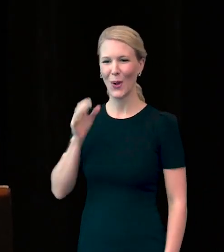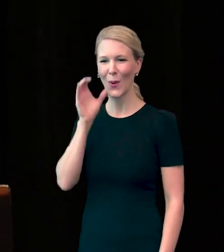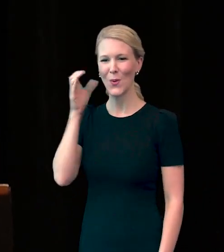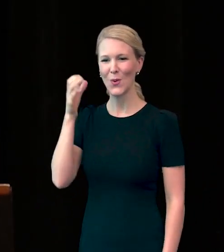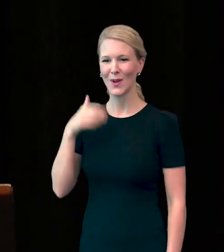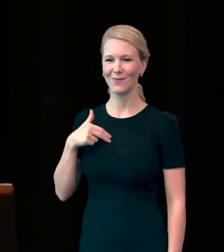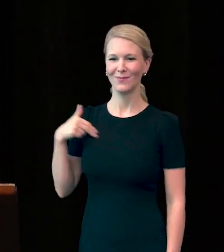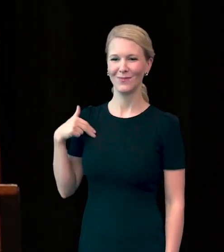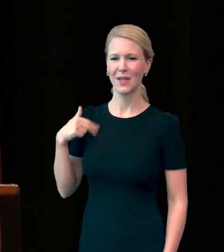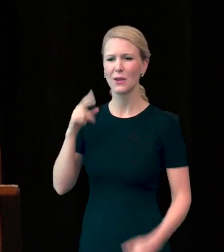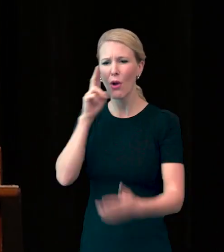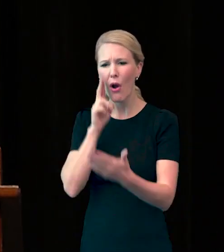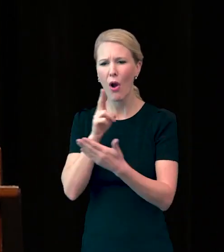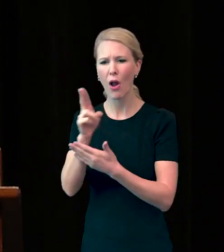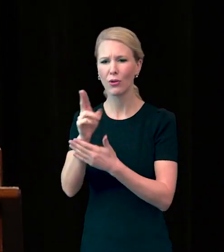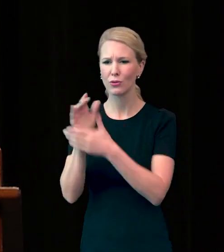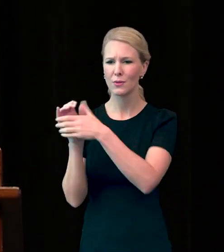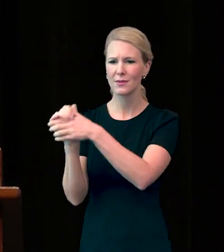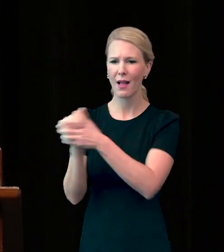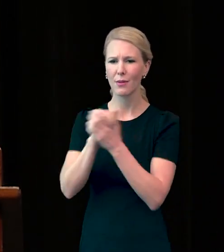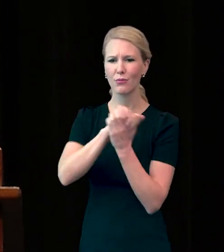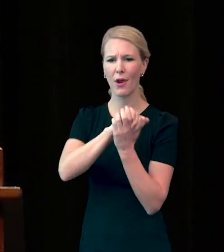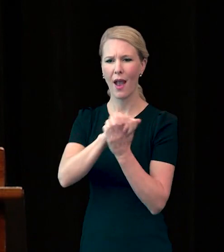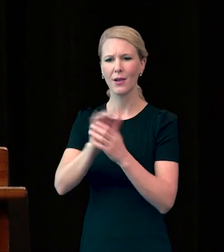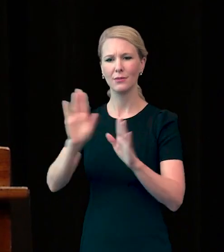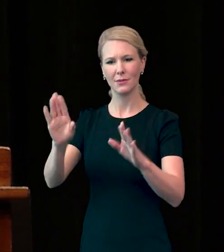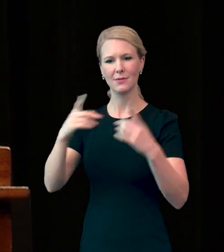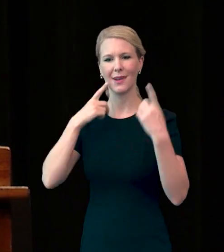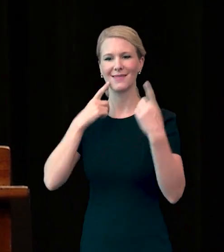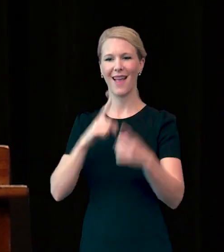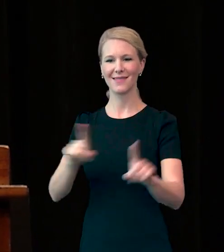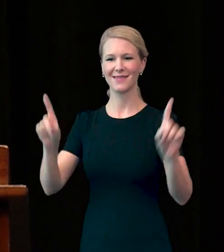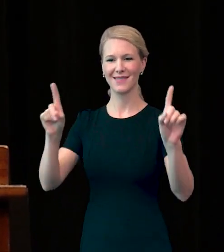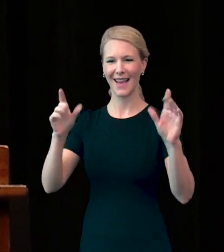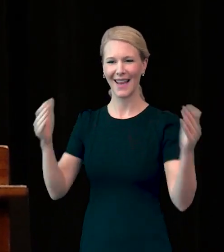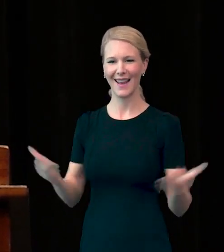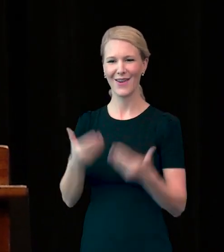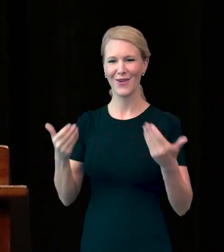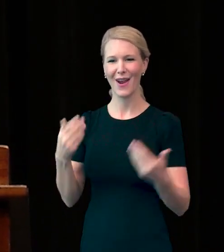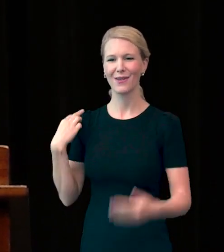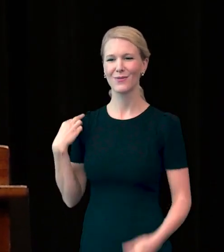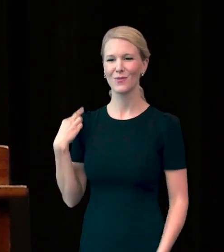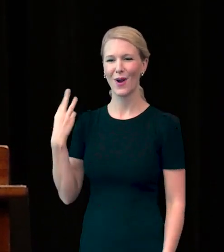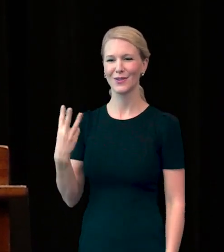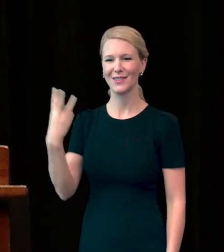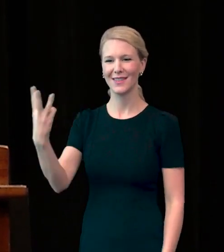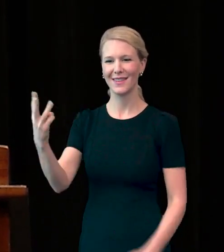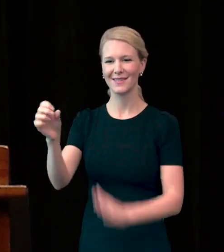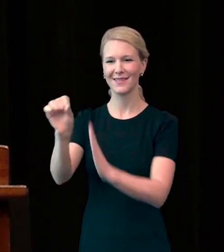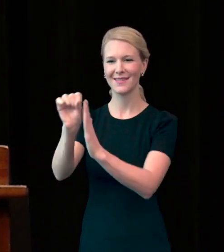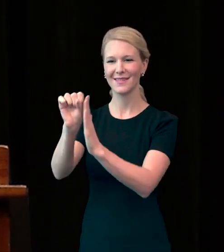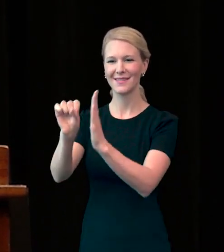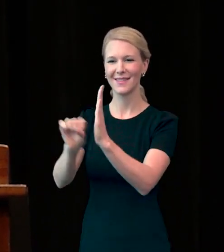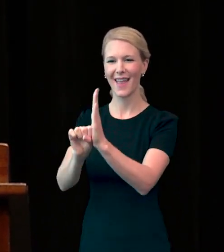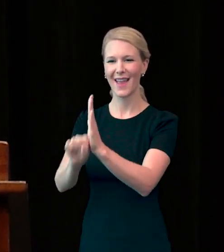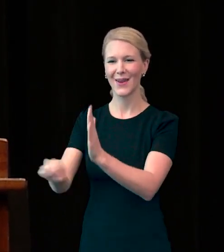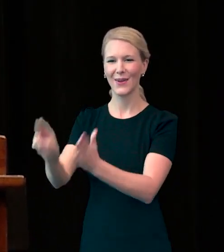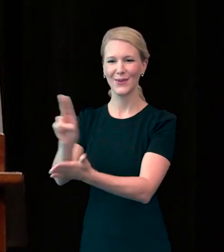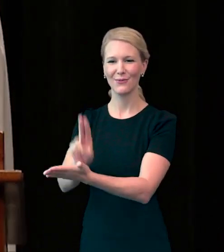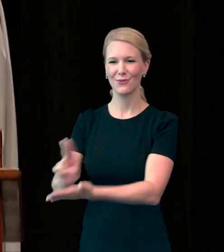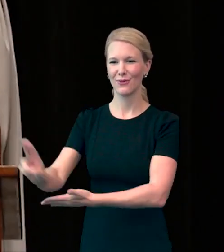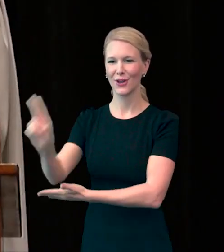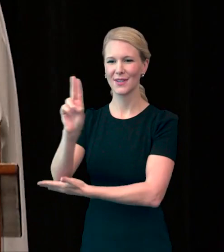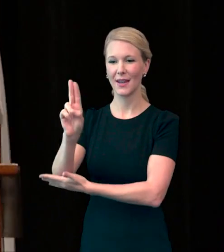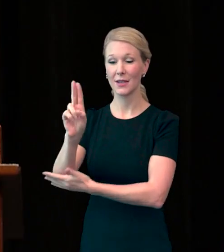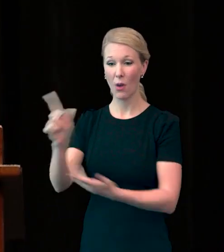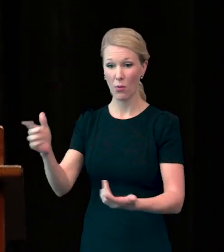an honor to be with all of you today to celebrate your success at Washington State University. A